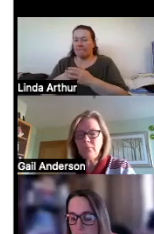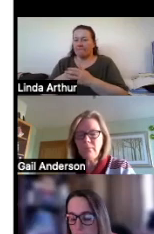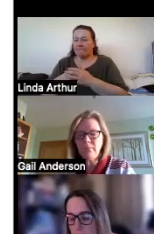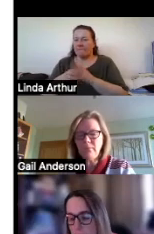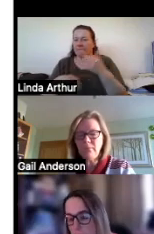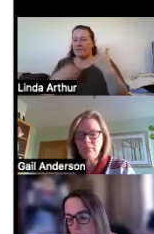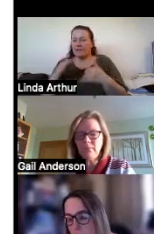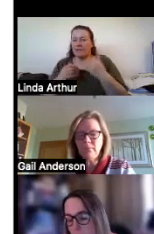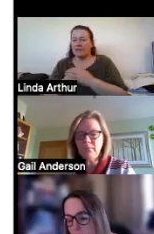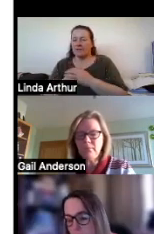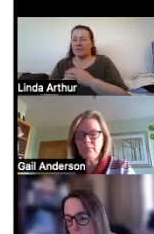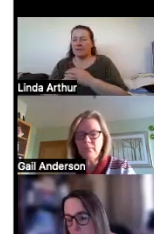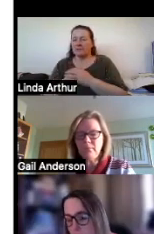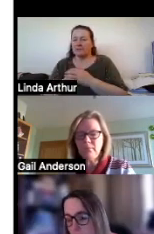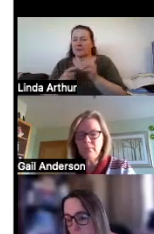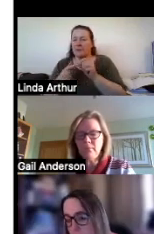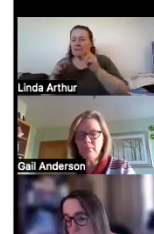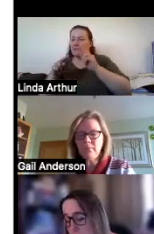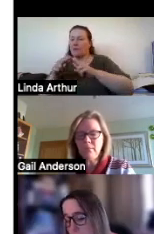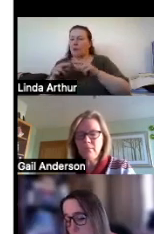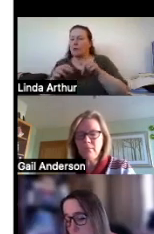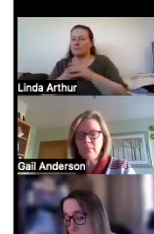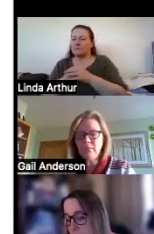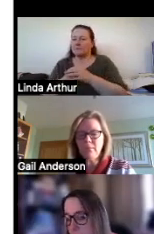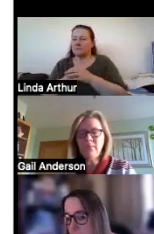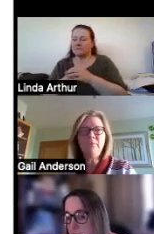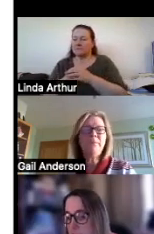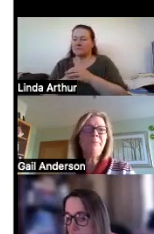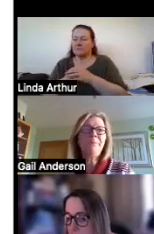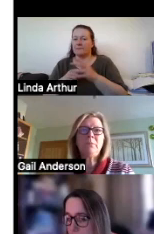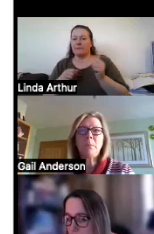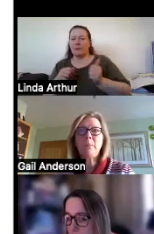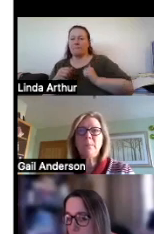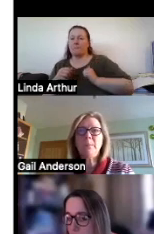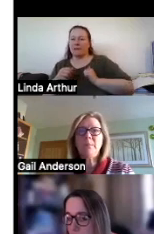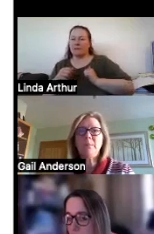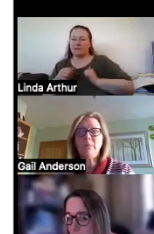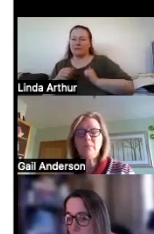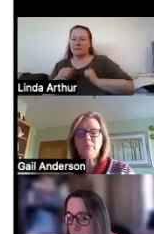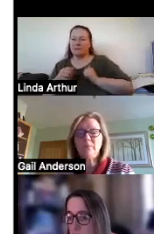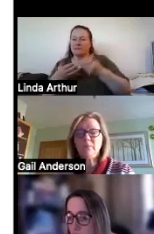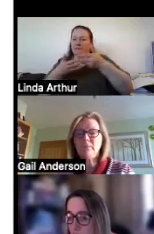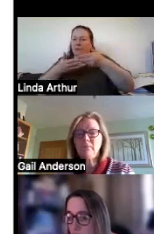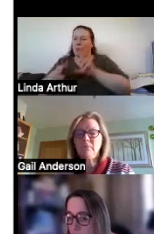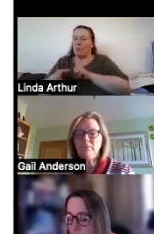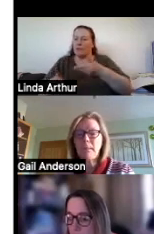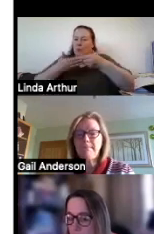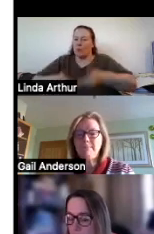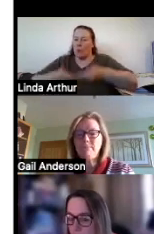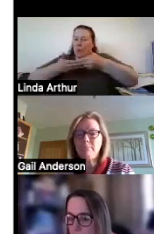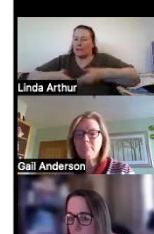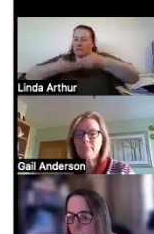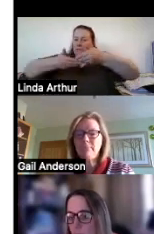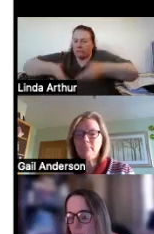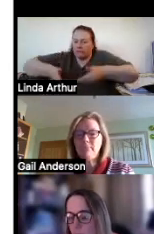injury to the pelvic floor. And as we've sort of hinted at, pregnancy is one of those, with the extra weight pushing down on the pelvic